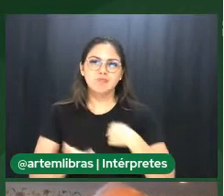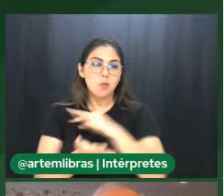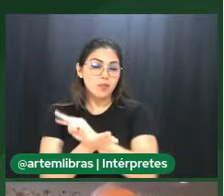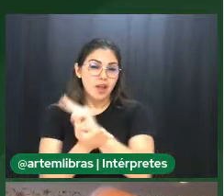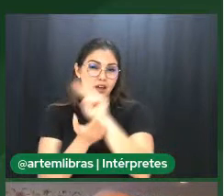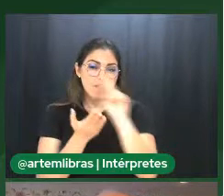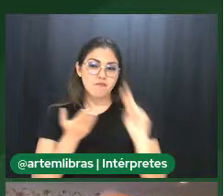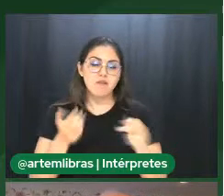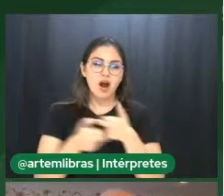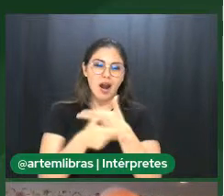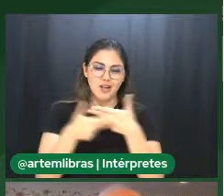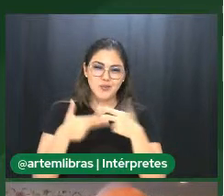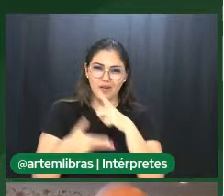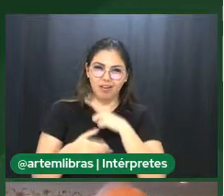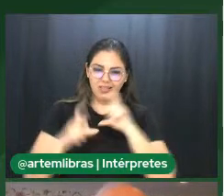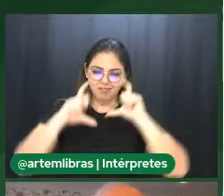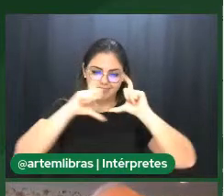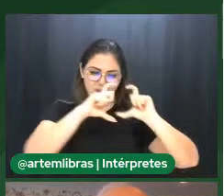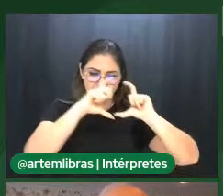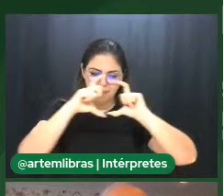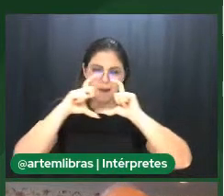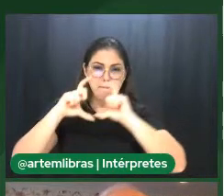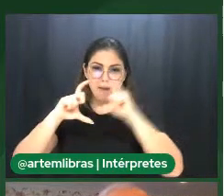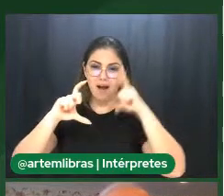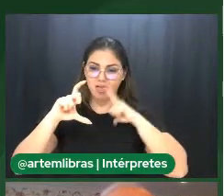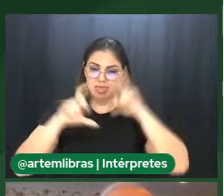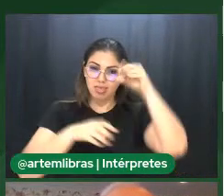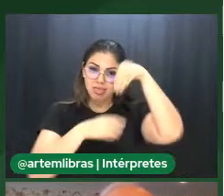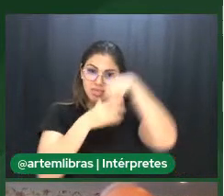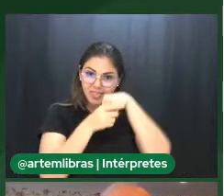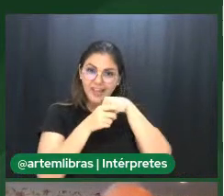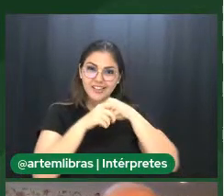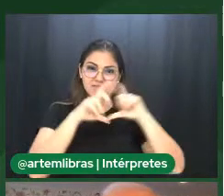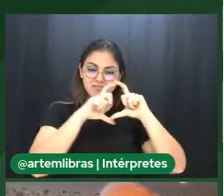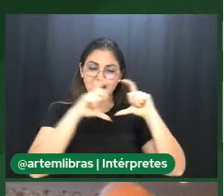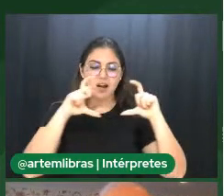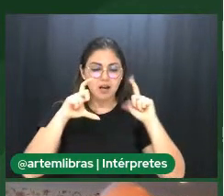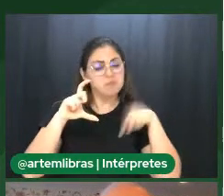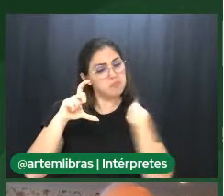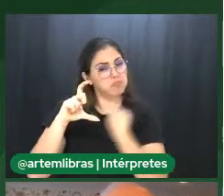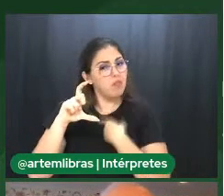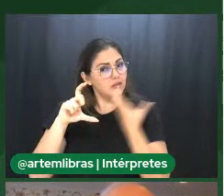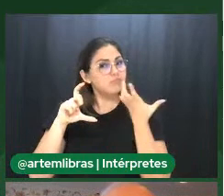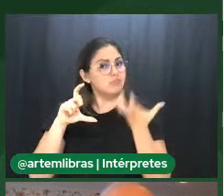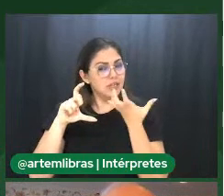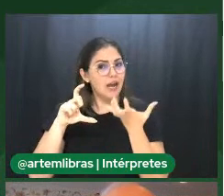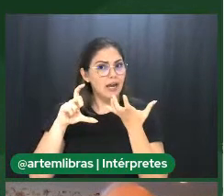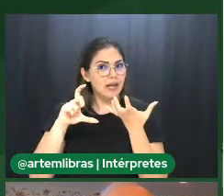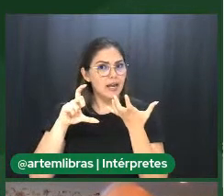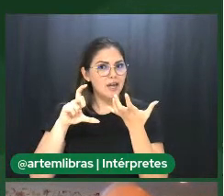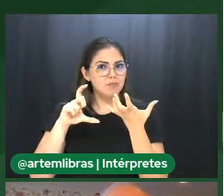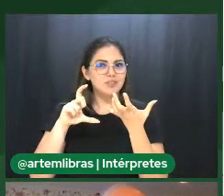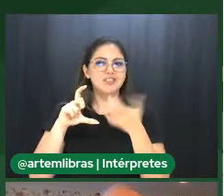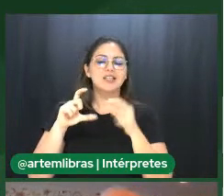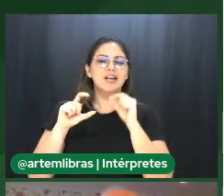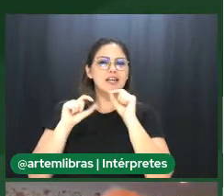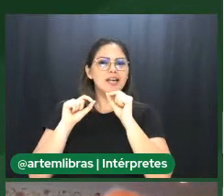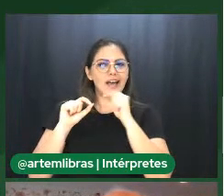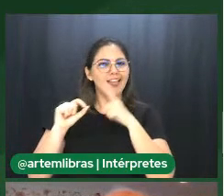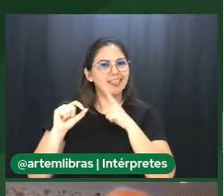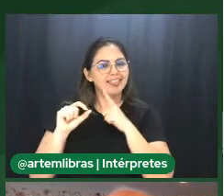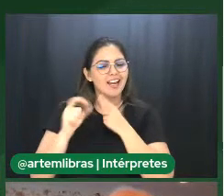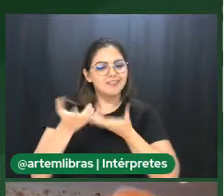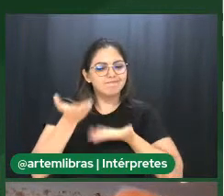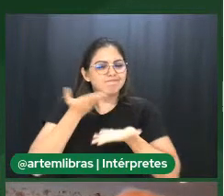people. And we want to support people's creativity. That's what a super tool does.